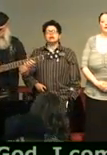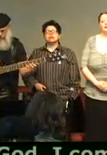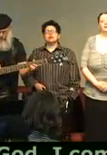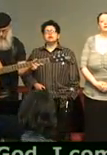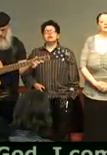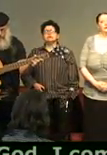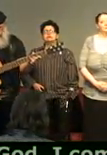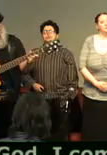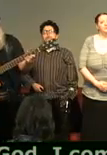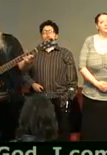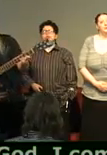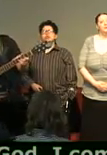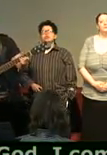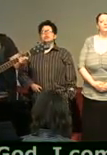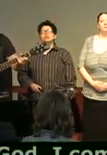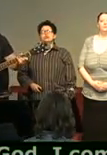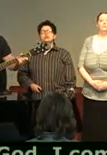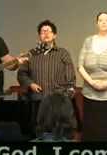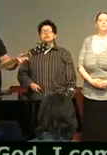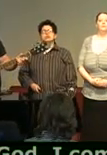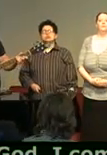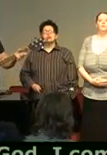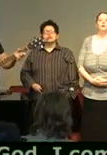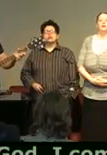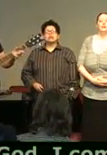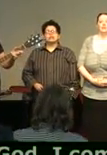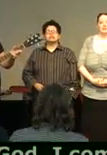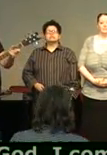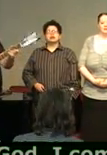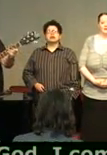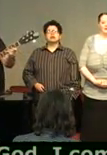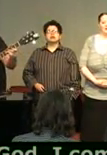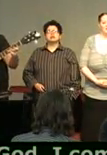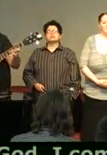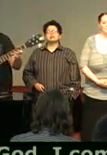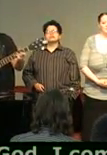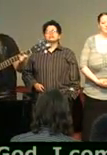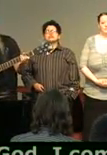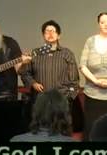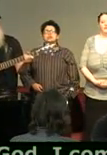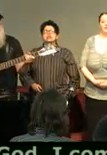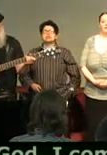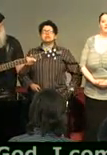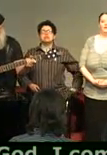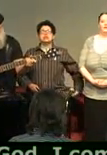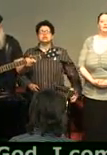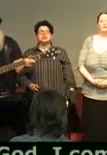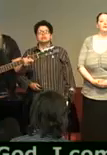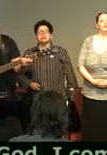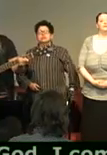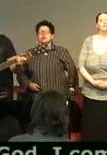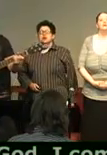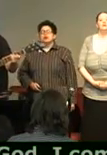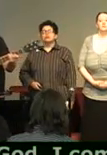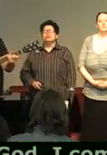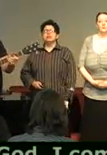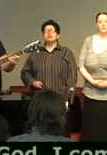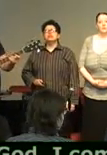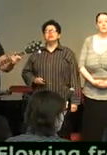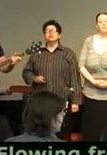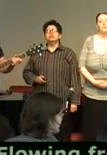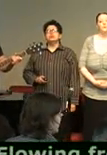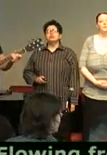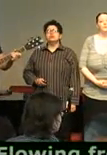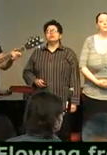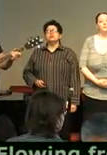God I come to you let my heart be change